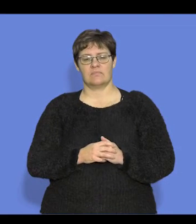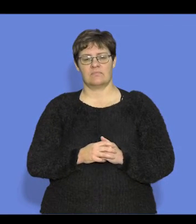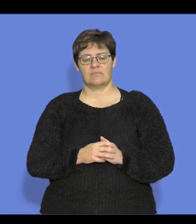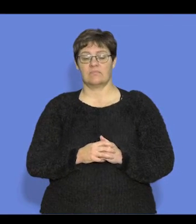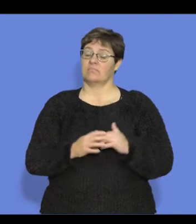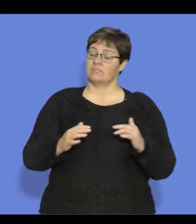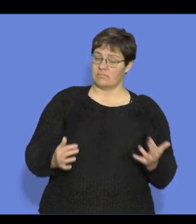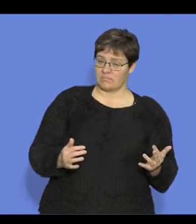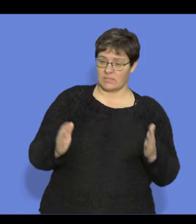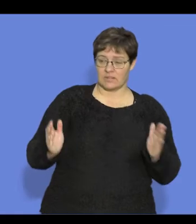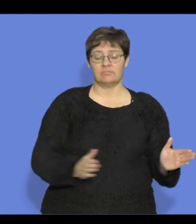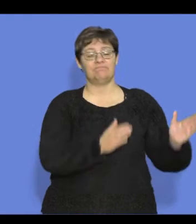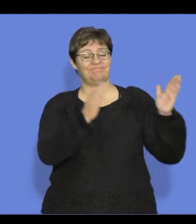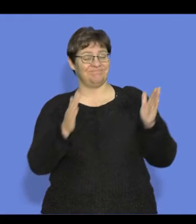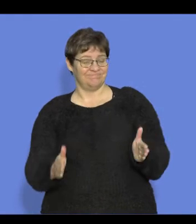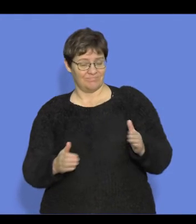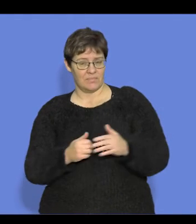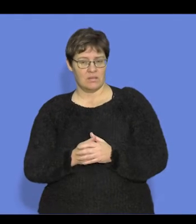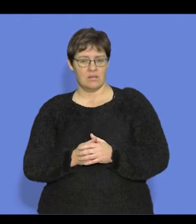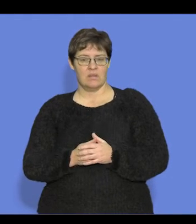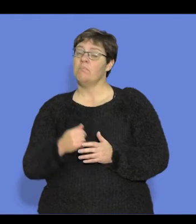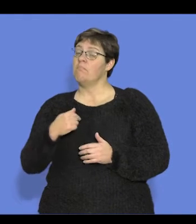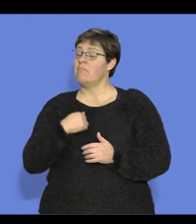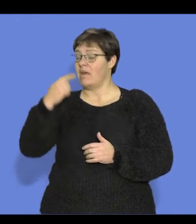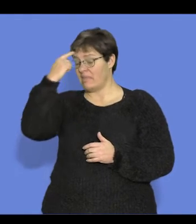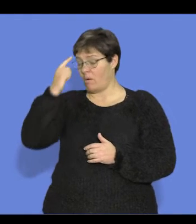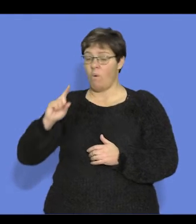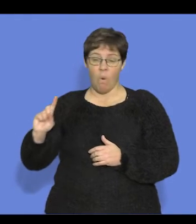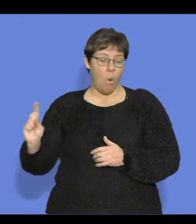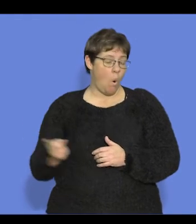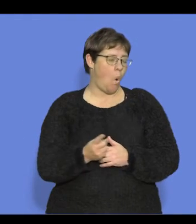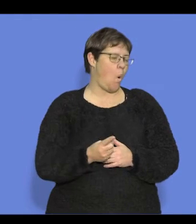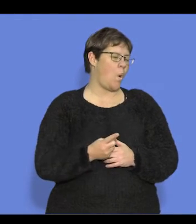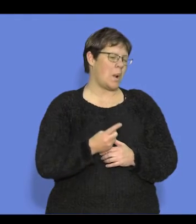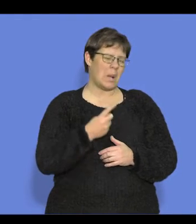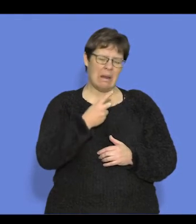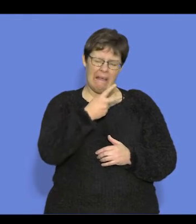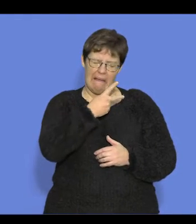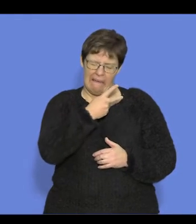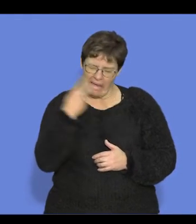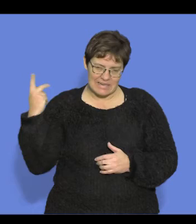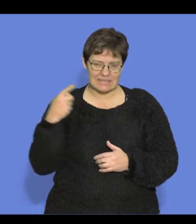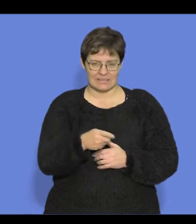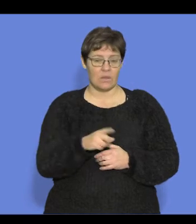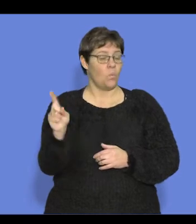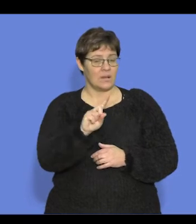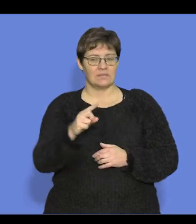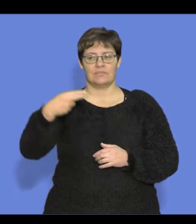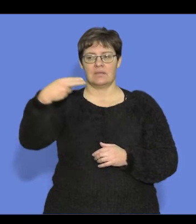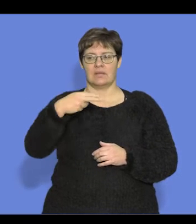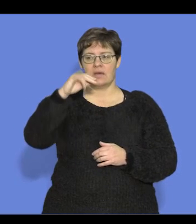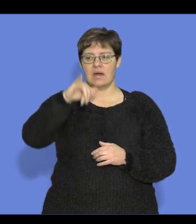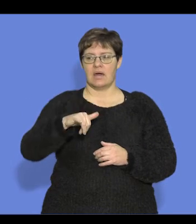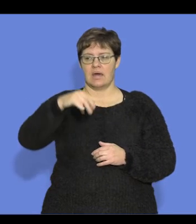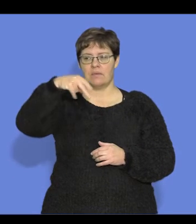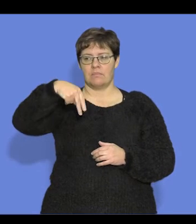Then, another one which I think everybody hates, and that is something called a hypothesis.